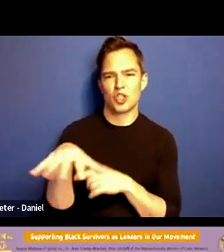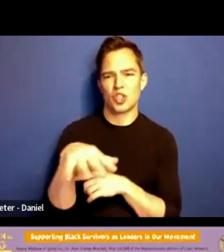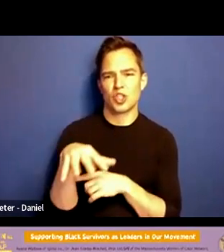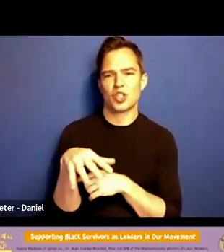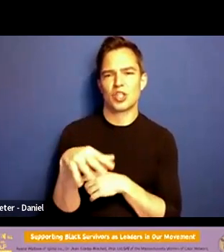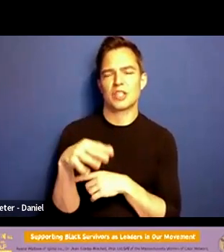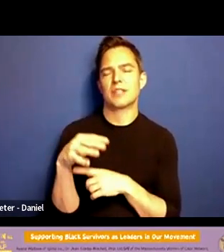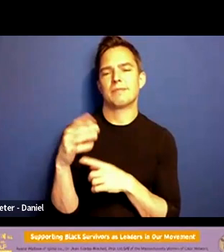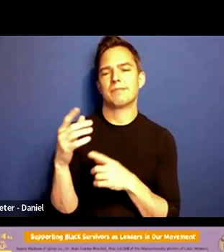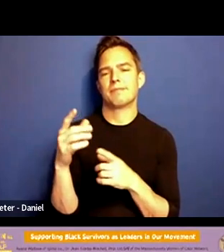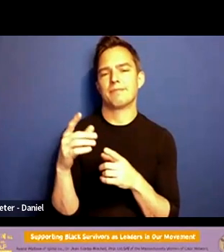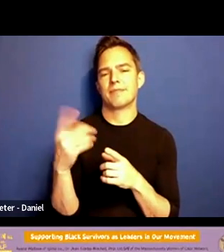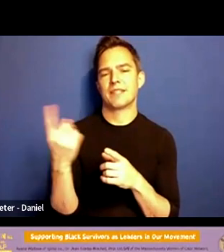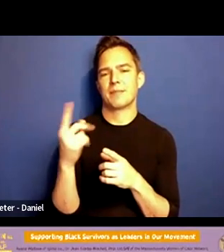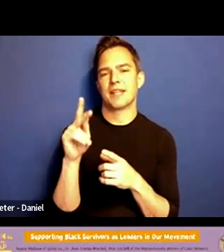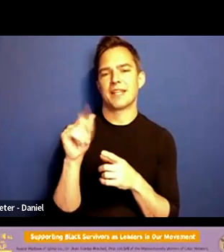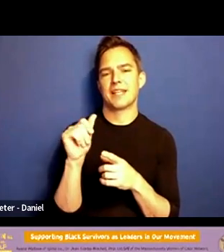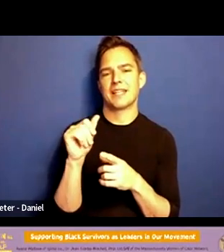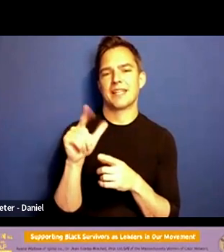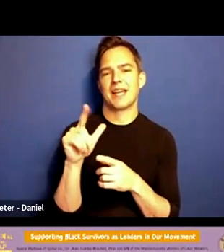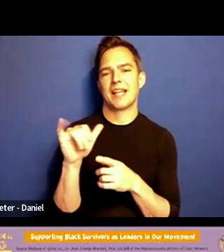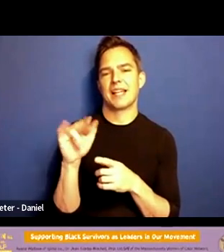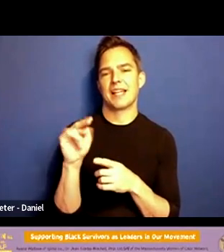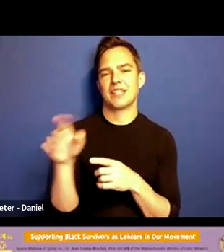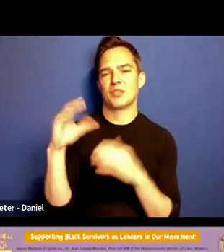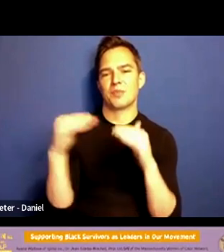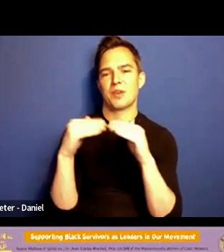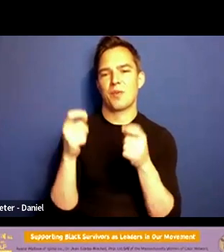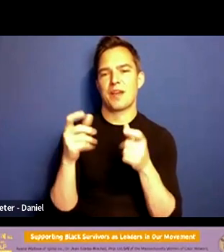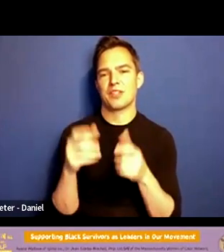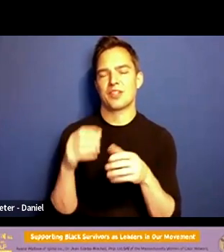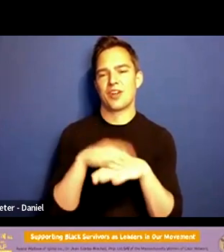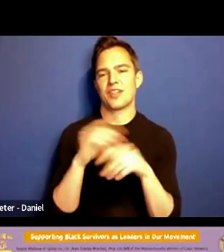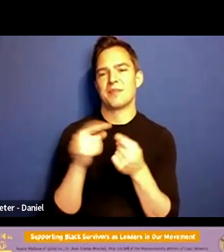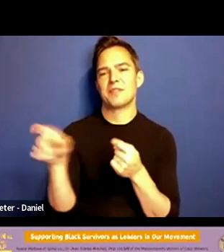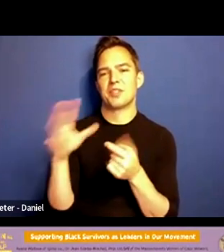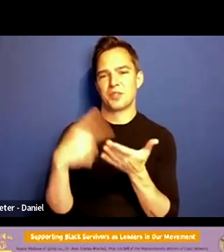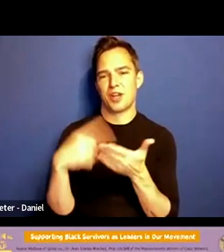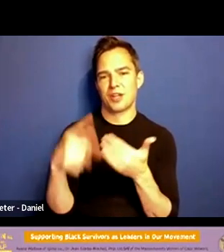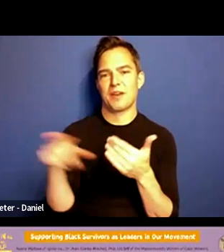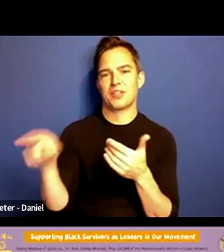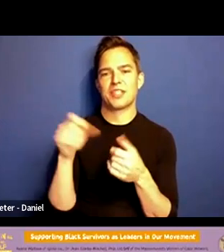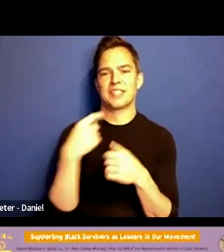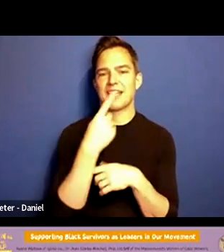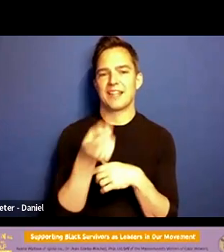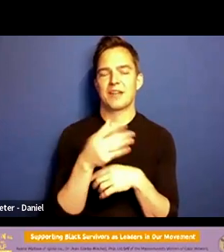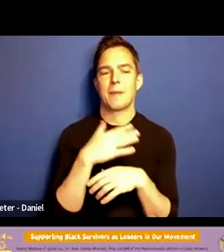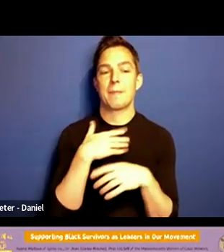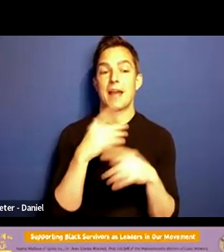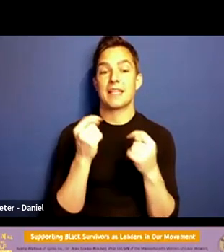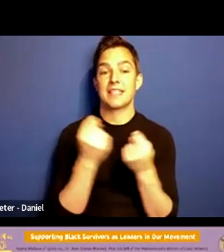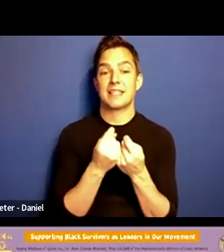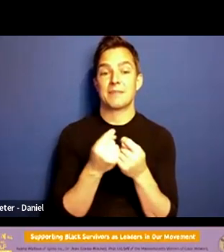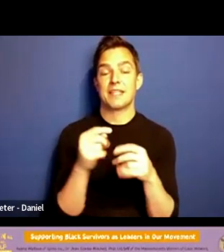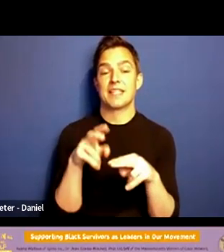Something that Kaylin, who's my co-manager on the team, will talk to you about, or I can tell you, is that my team sits